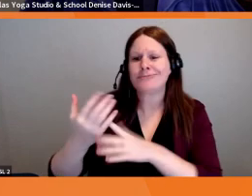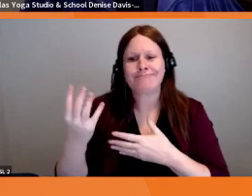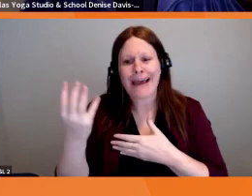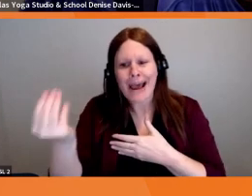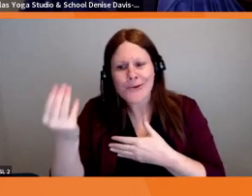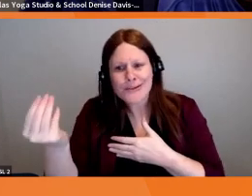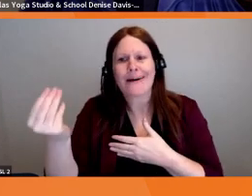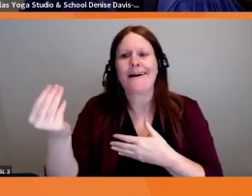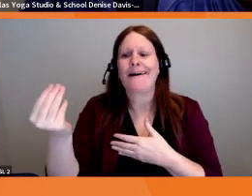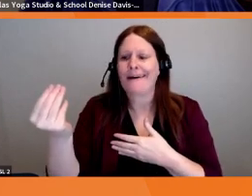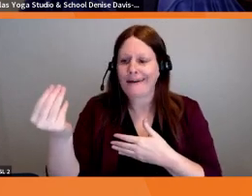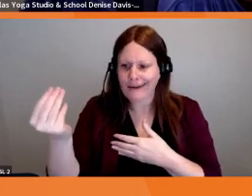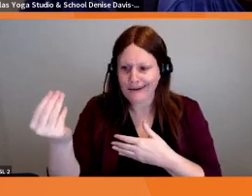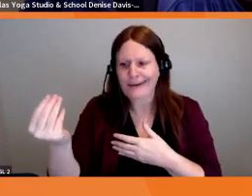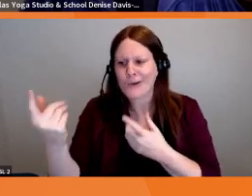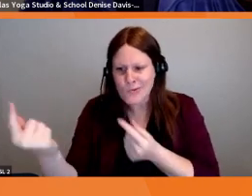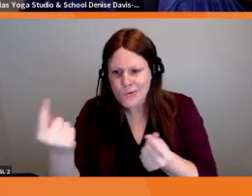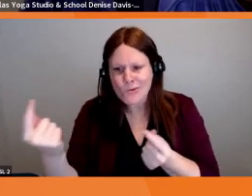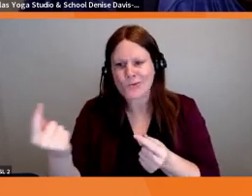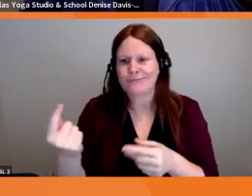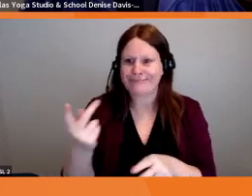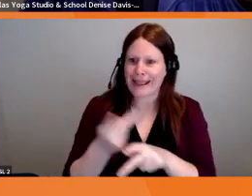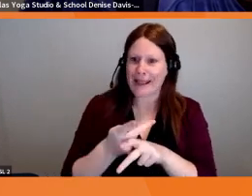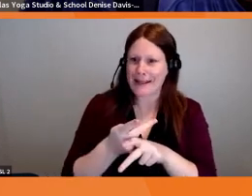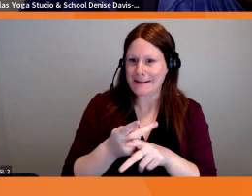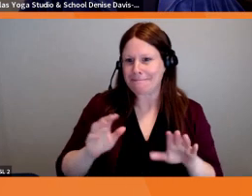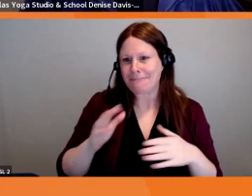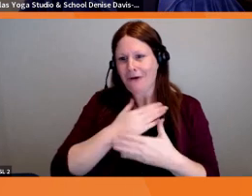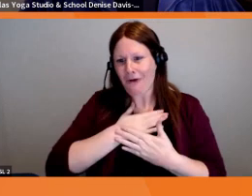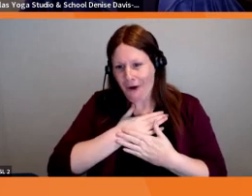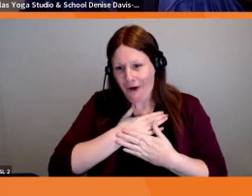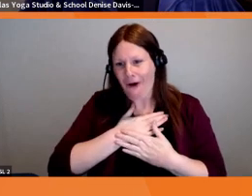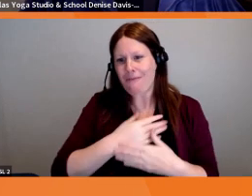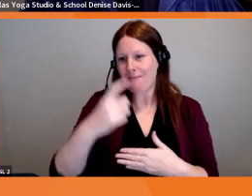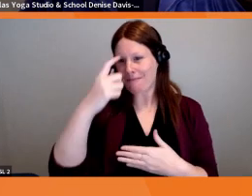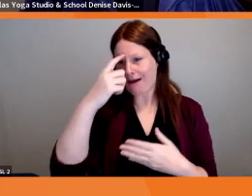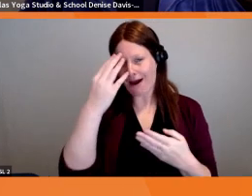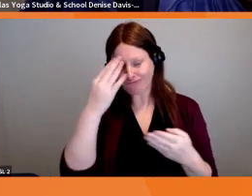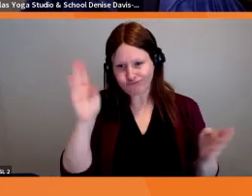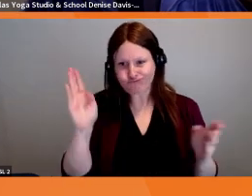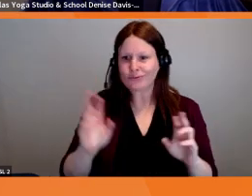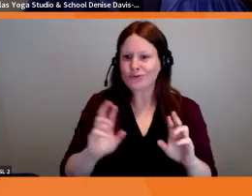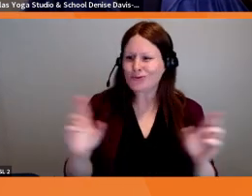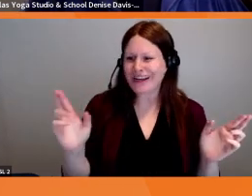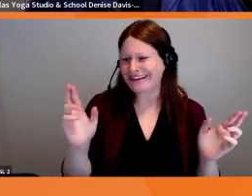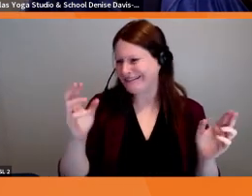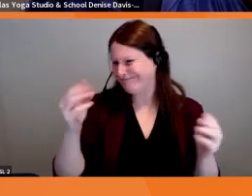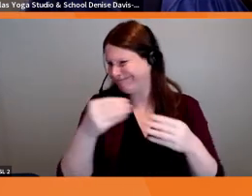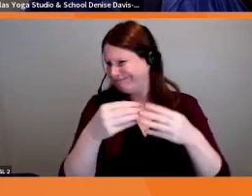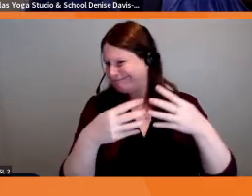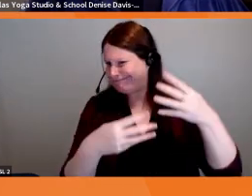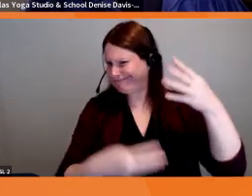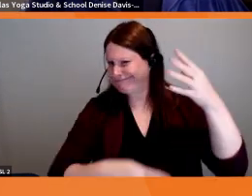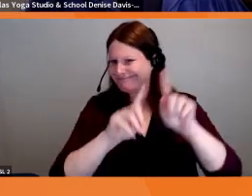bath, meditation, staying calm and sane. Right, exercise, devotion, self-care. These are some great ideas. The